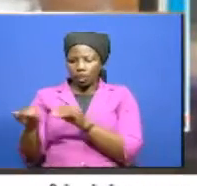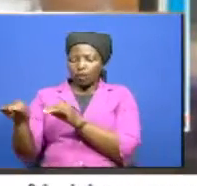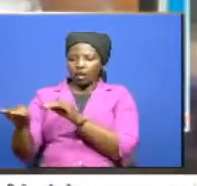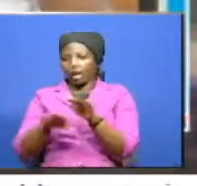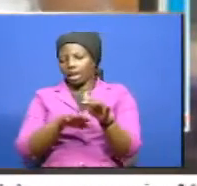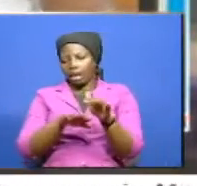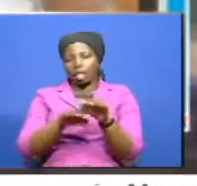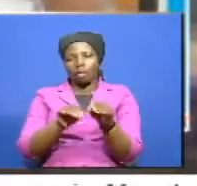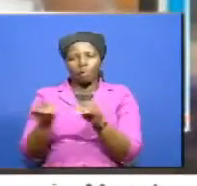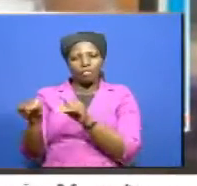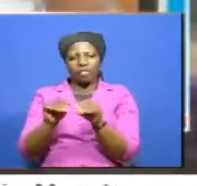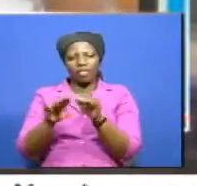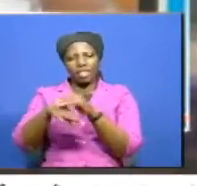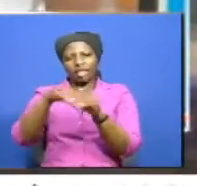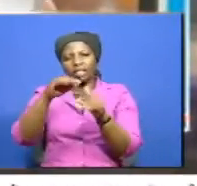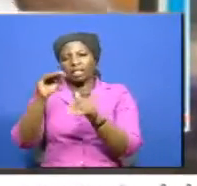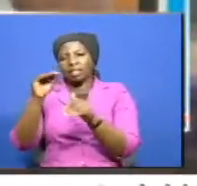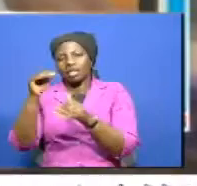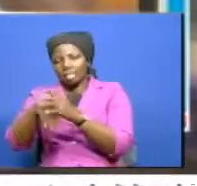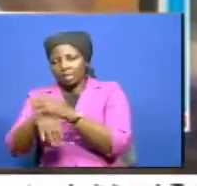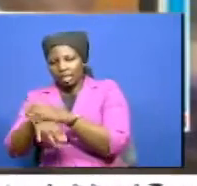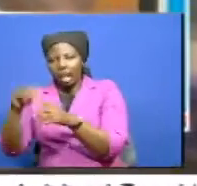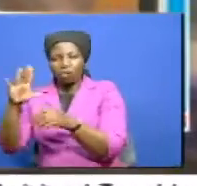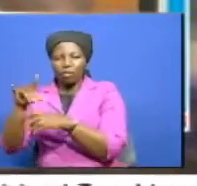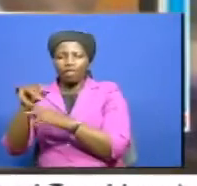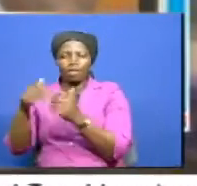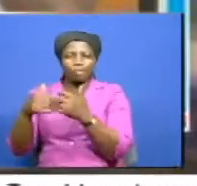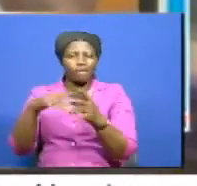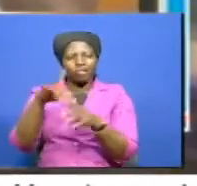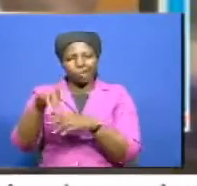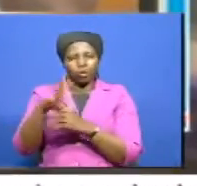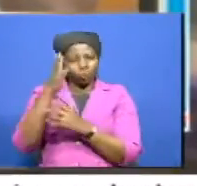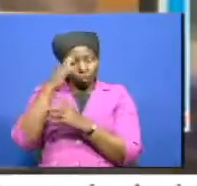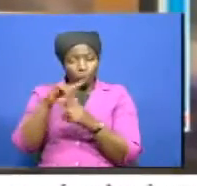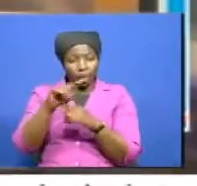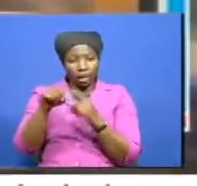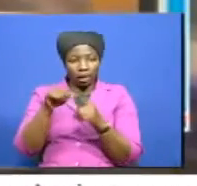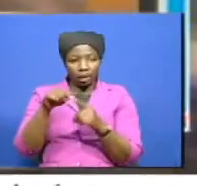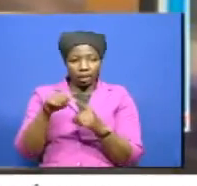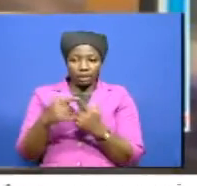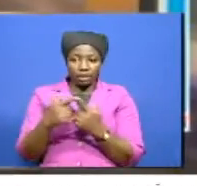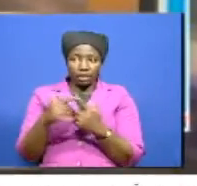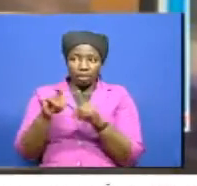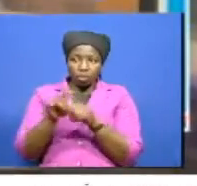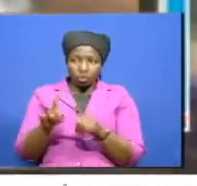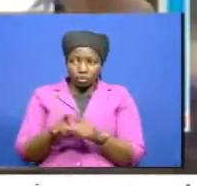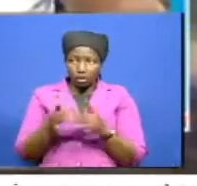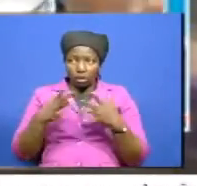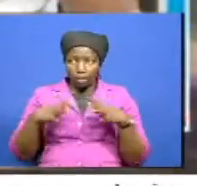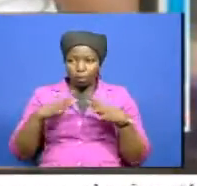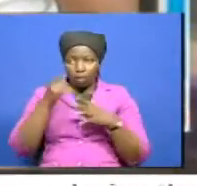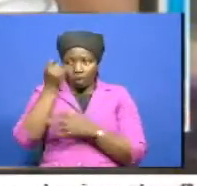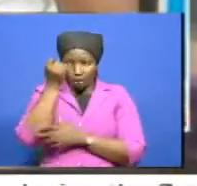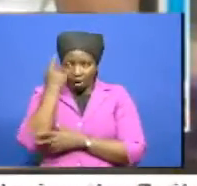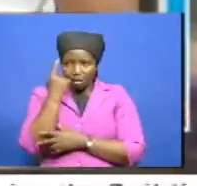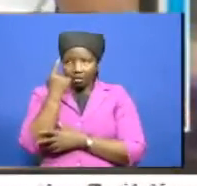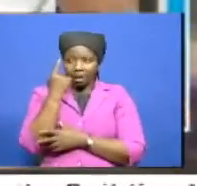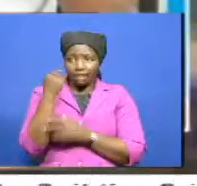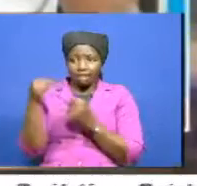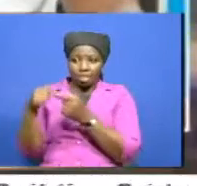better position, either to create a platform or to give the ball. Because the women also, because people understand it. The